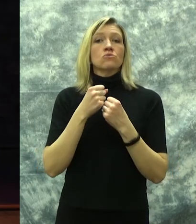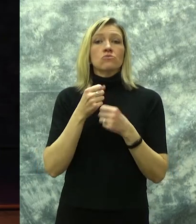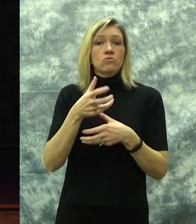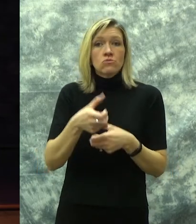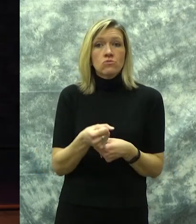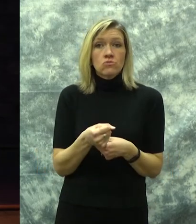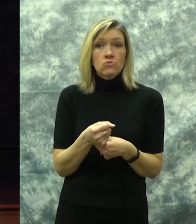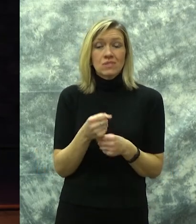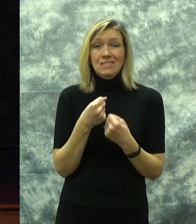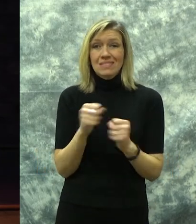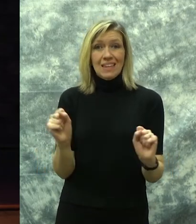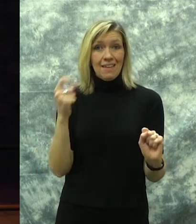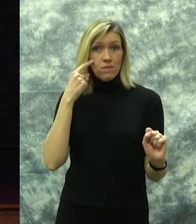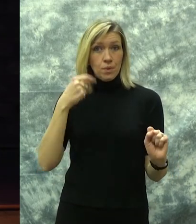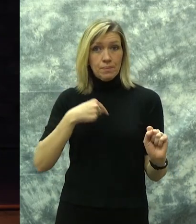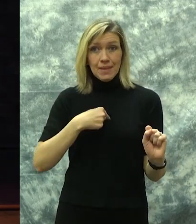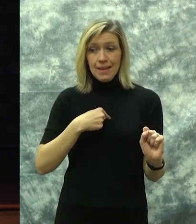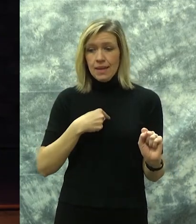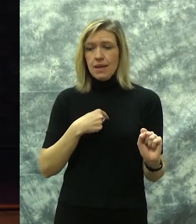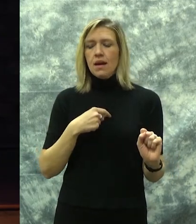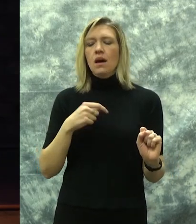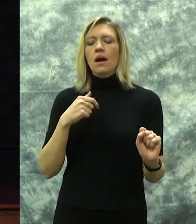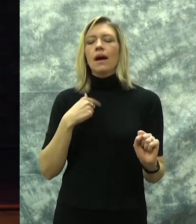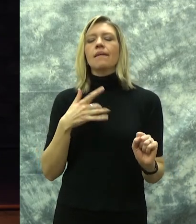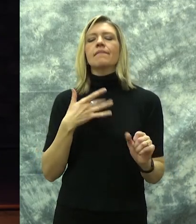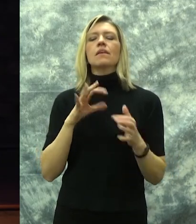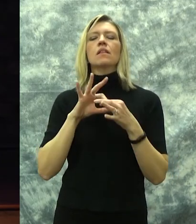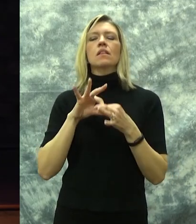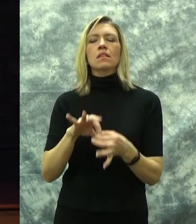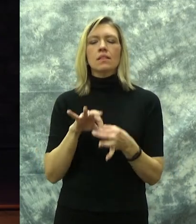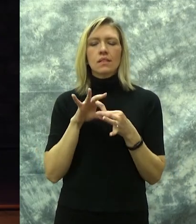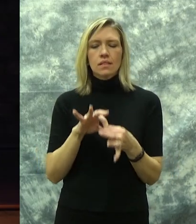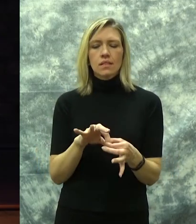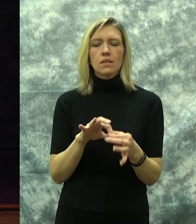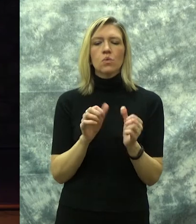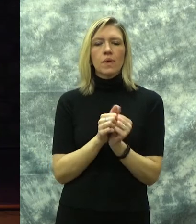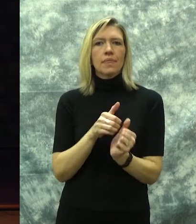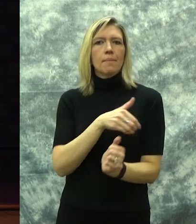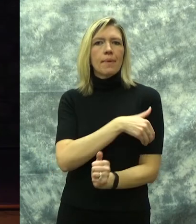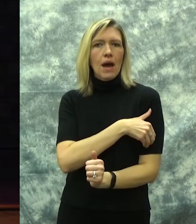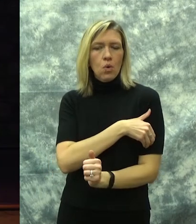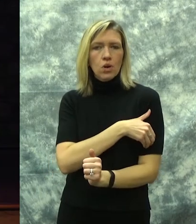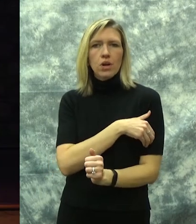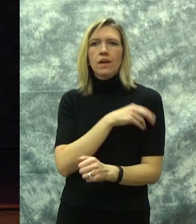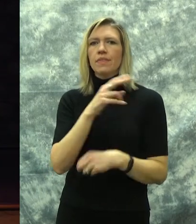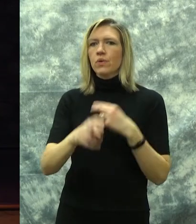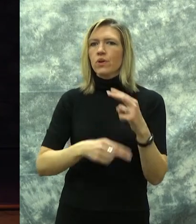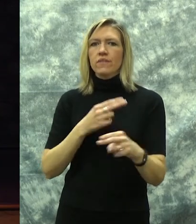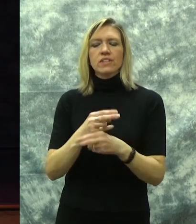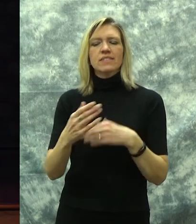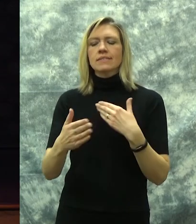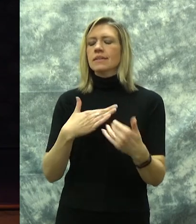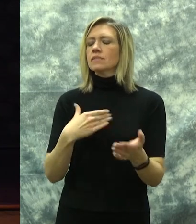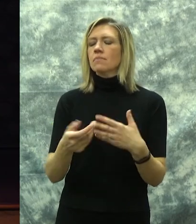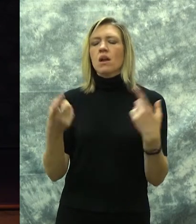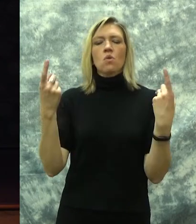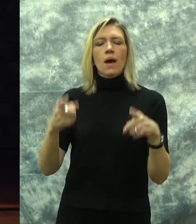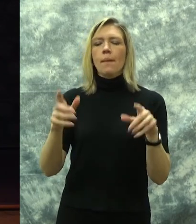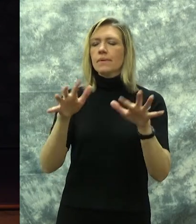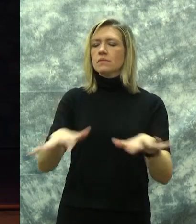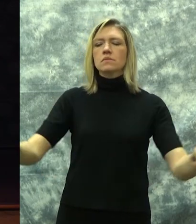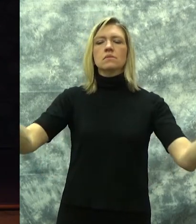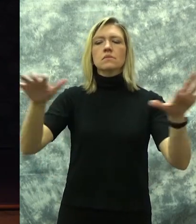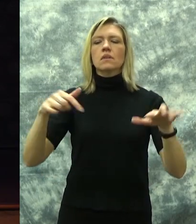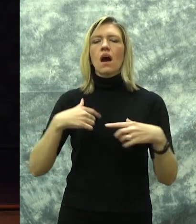I am attuned to a power and a force in this universe that no matter what happens out there, I got this.